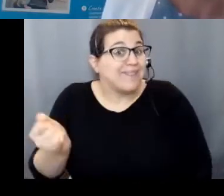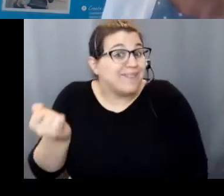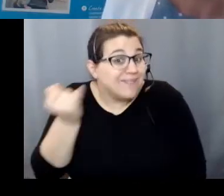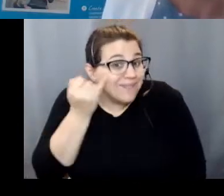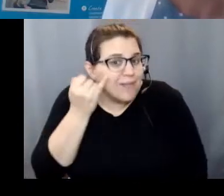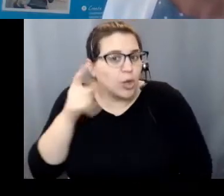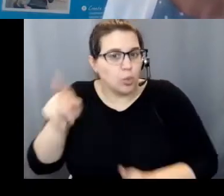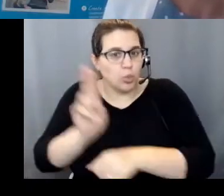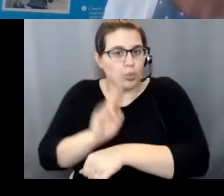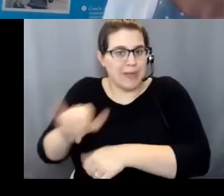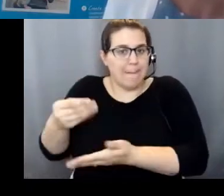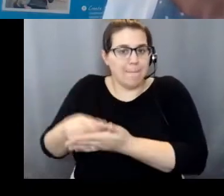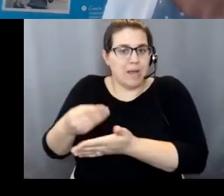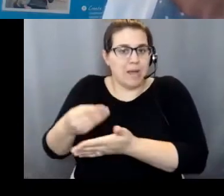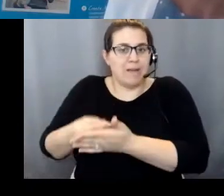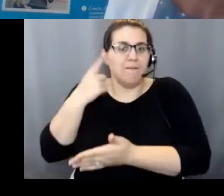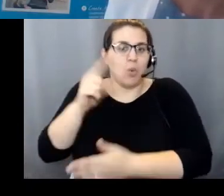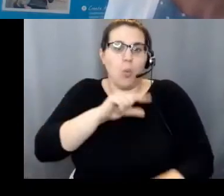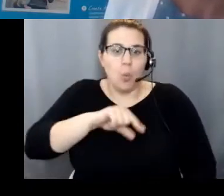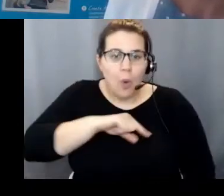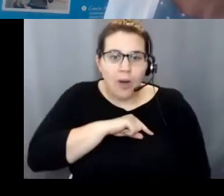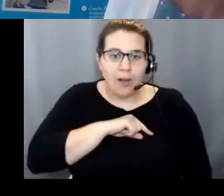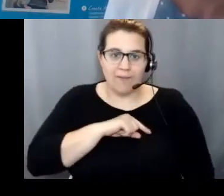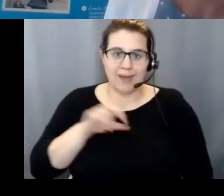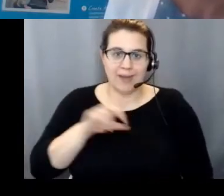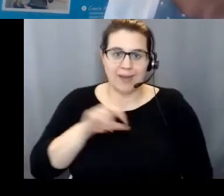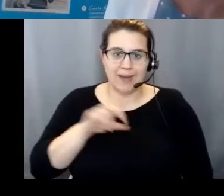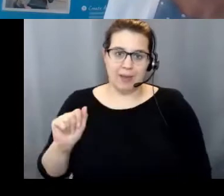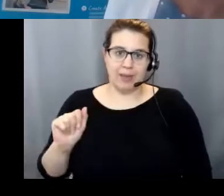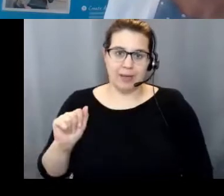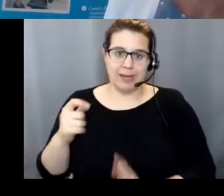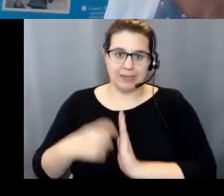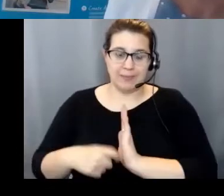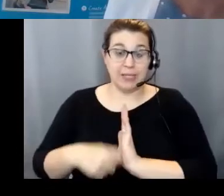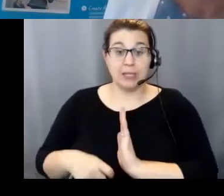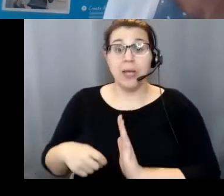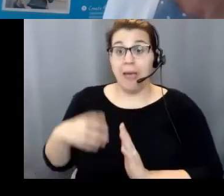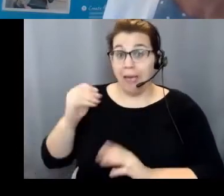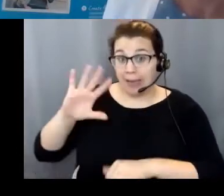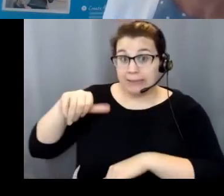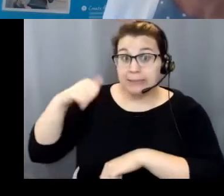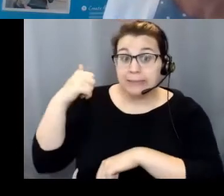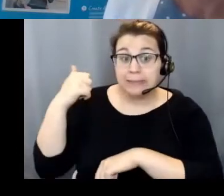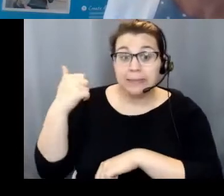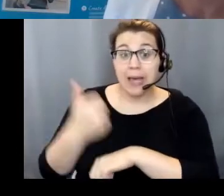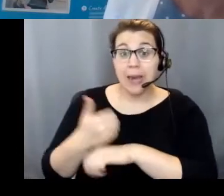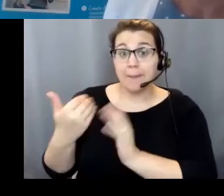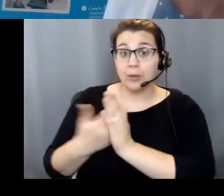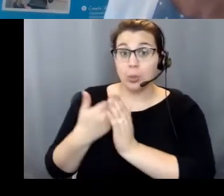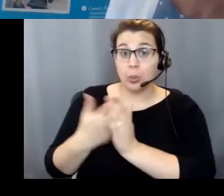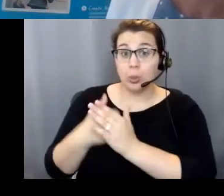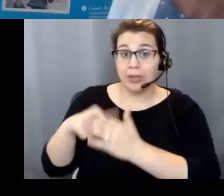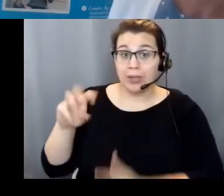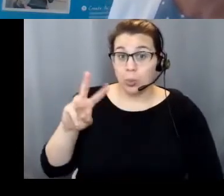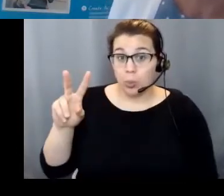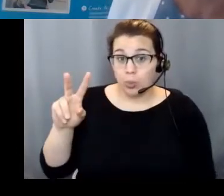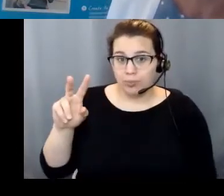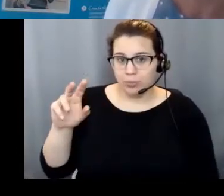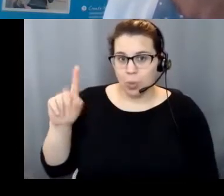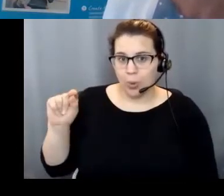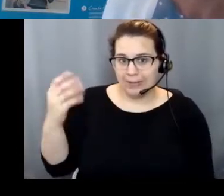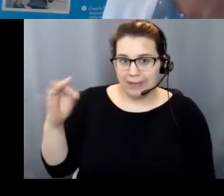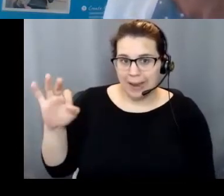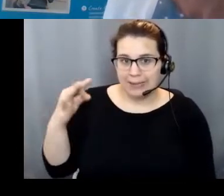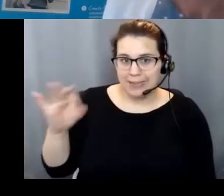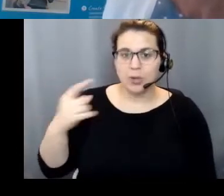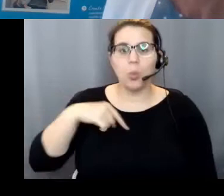qualified disability expenses. And then new as of 2019, there is a West Virginia state income tax